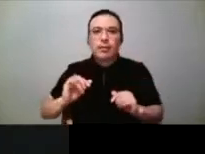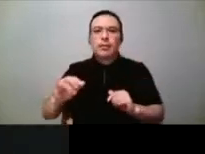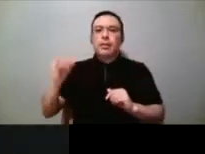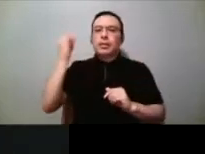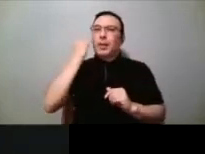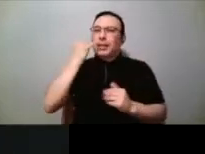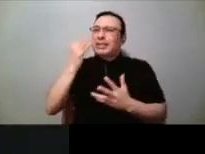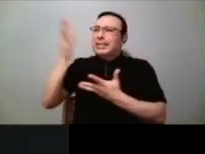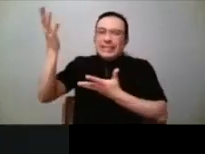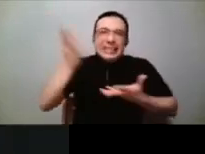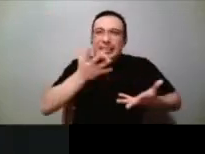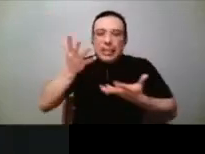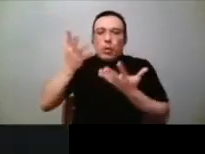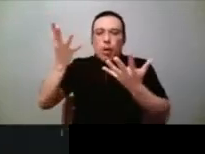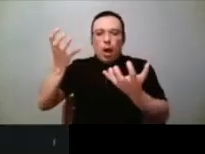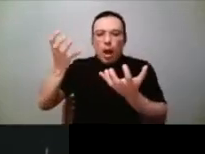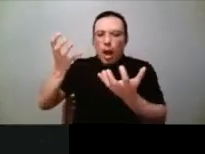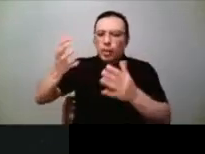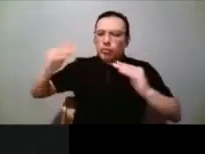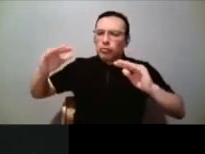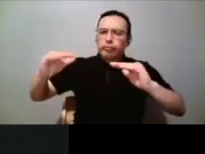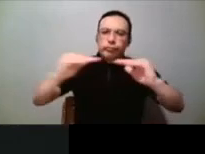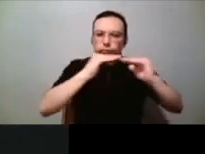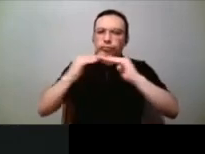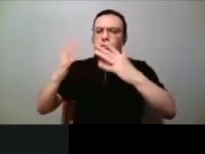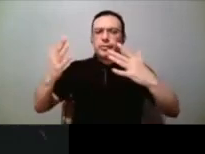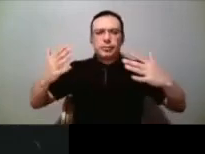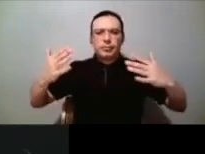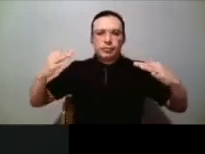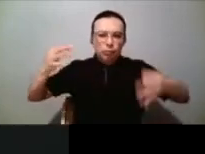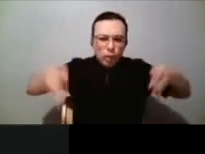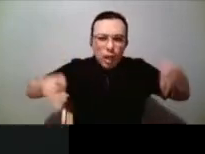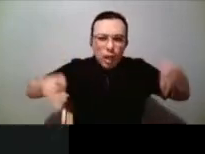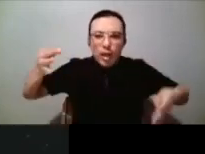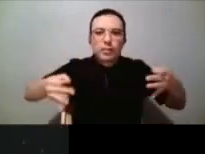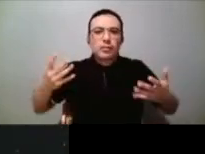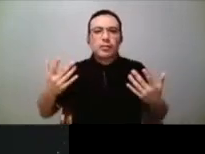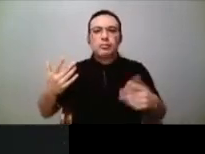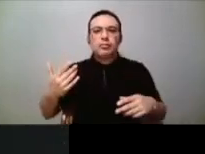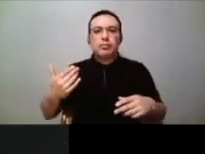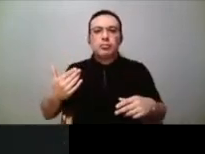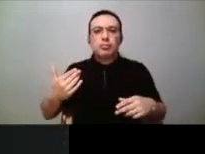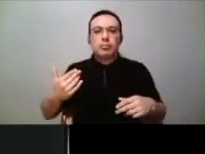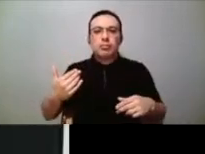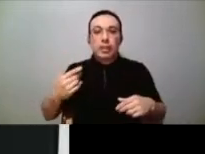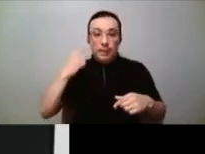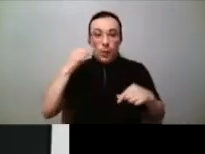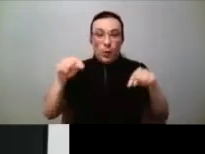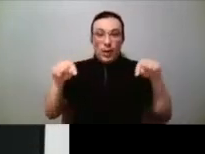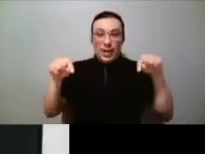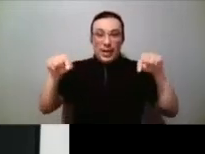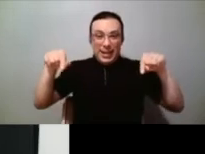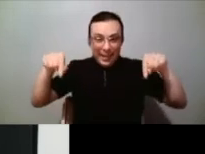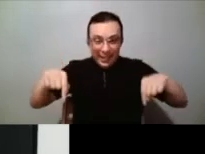there's justice, reparation, abolition thriving? In this extractive, throwaway